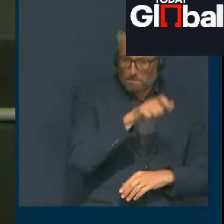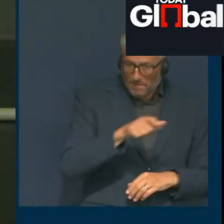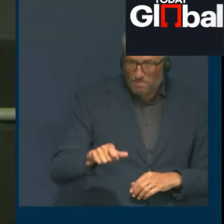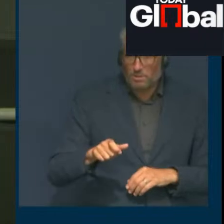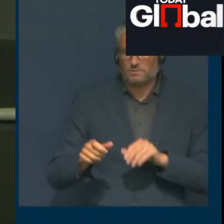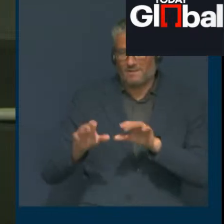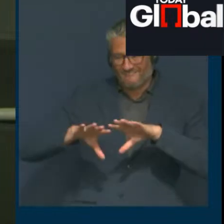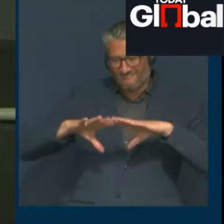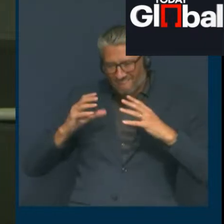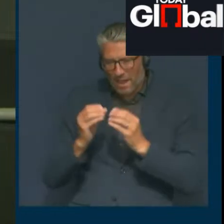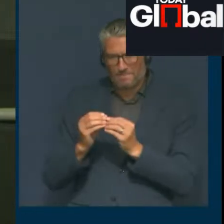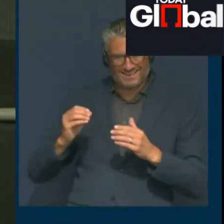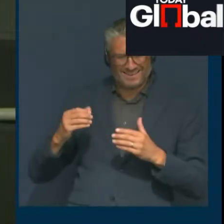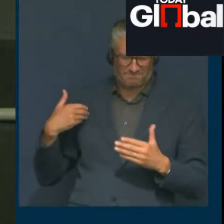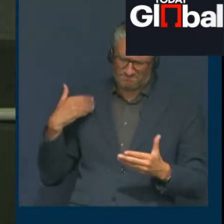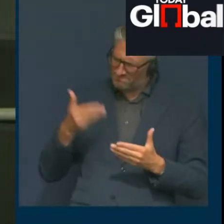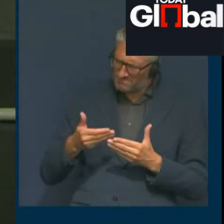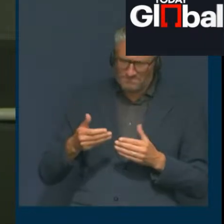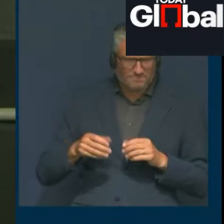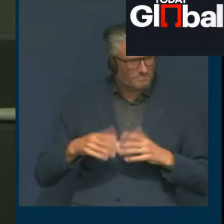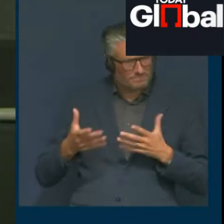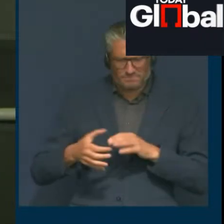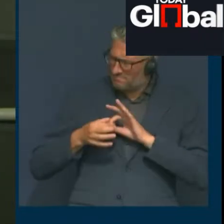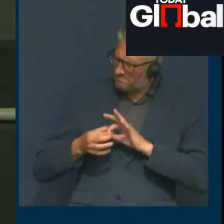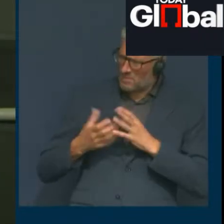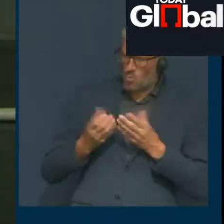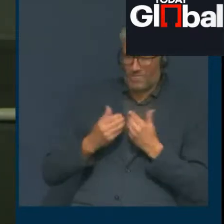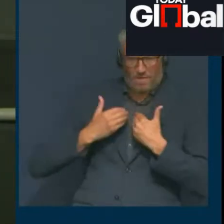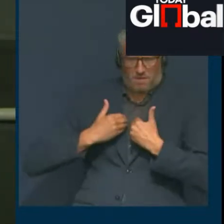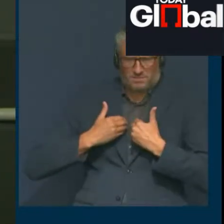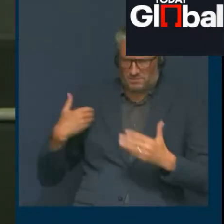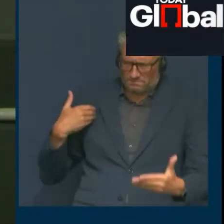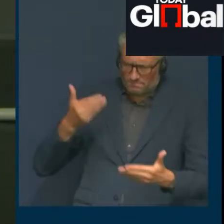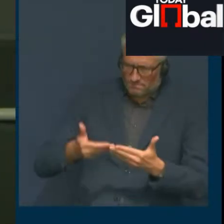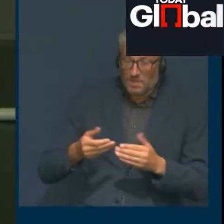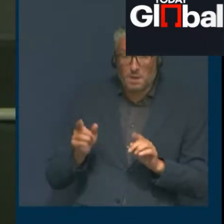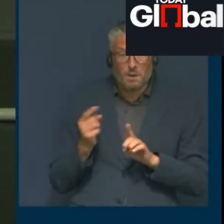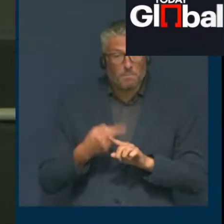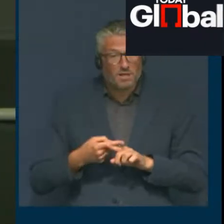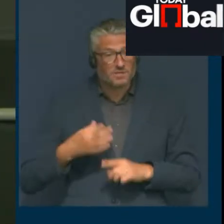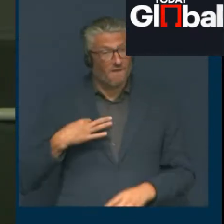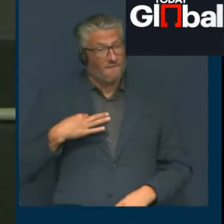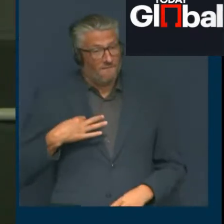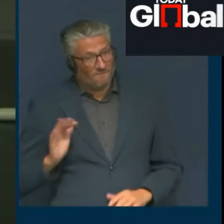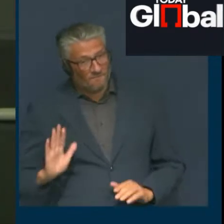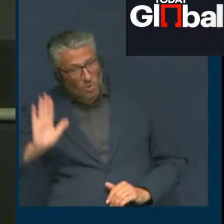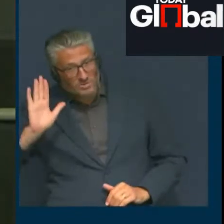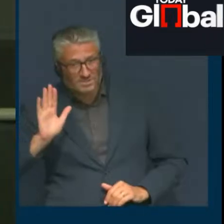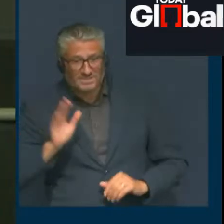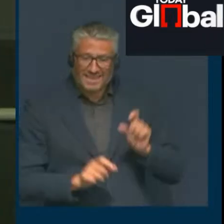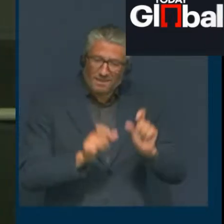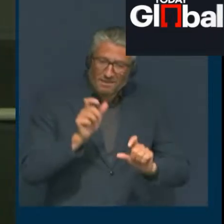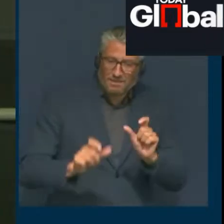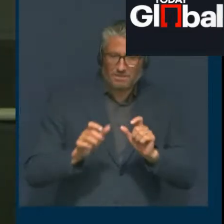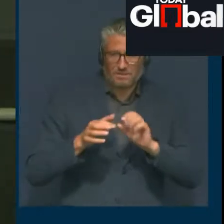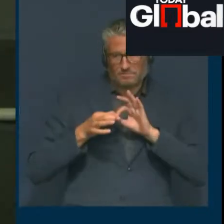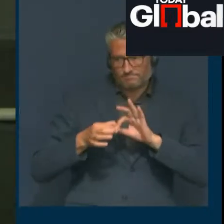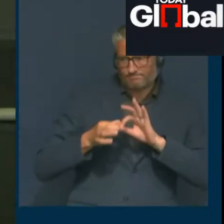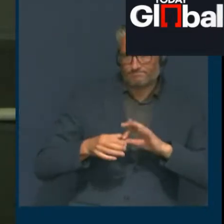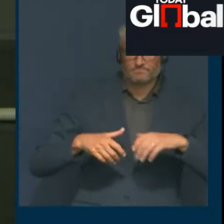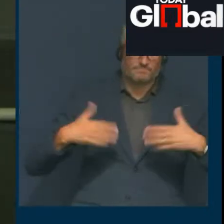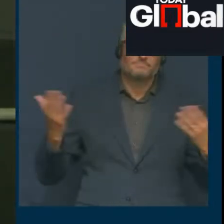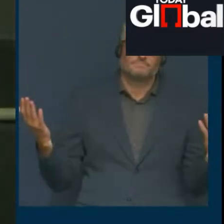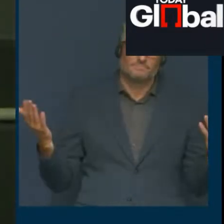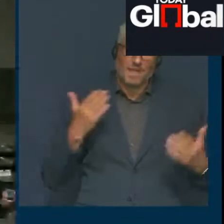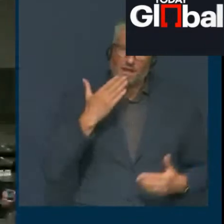every institution, worker, and volunteer that has contributed to opening a new path before them. Thank you, Madam Chair and distinguished